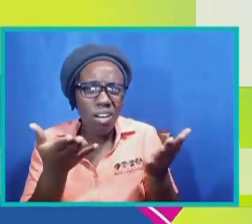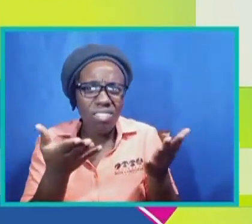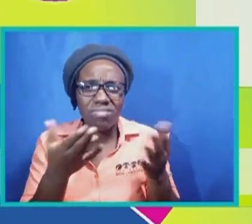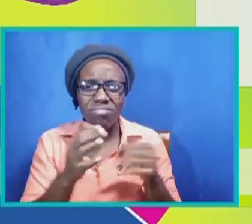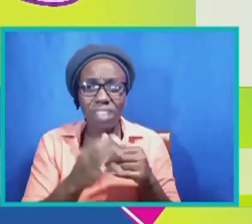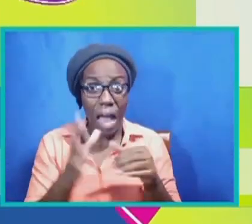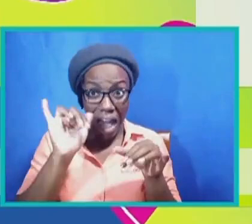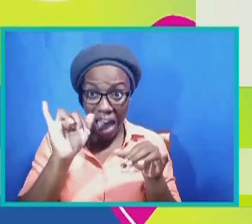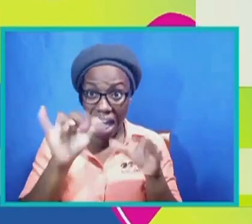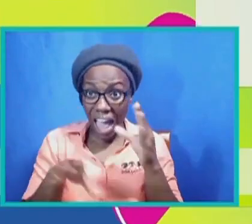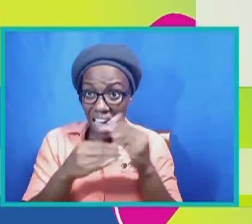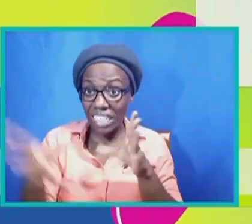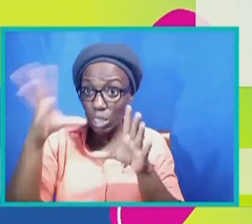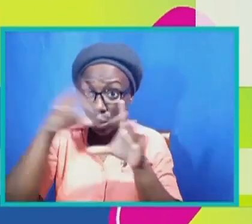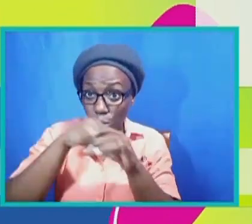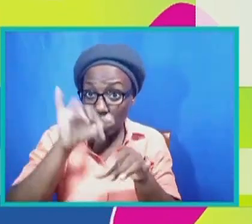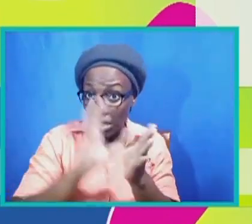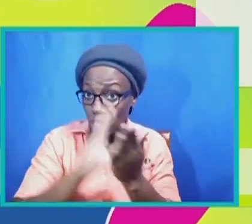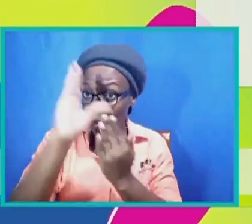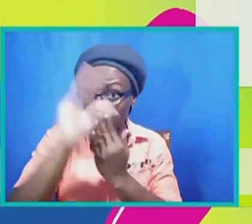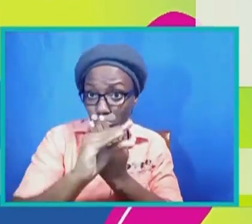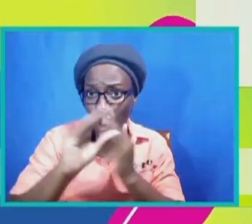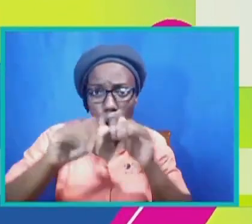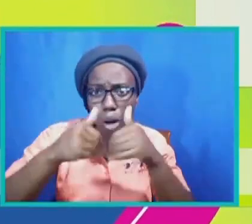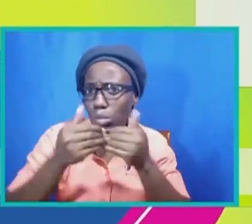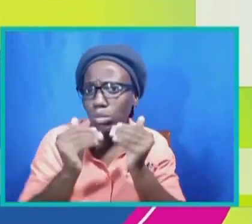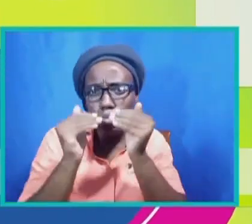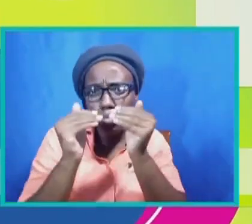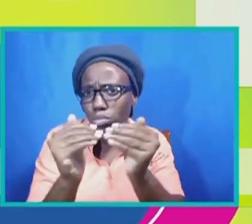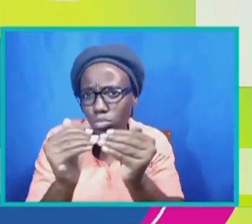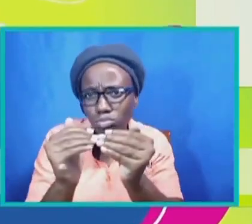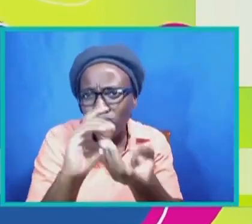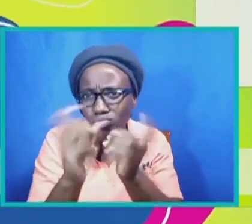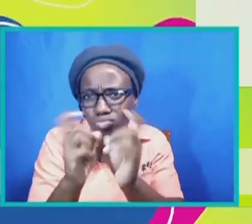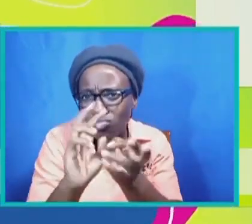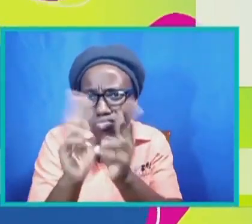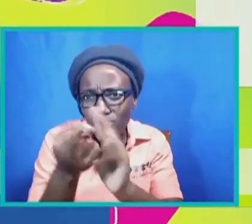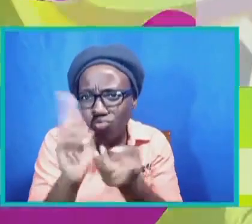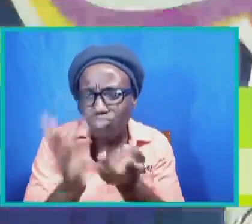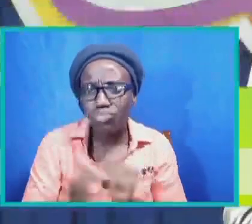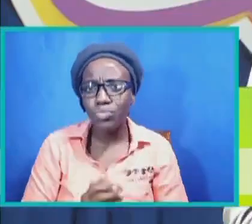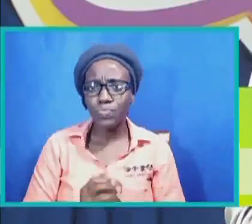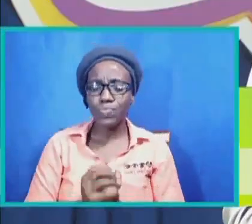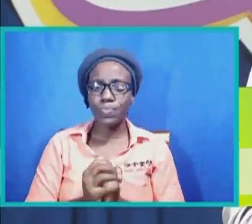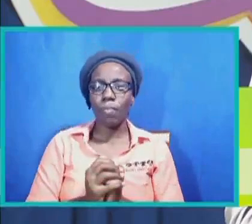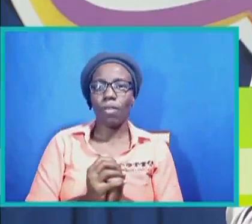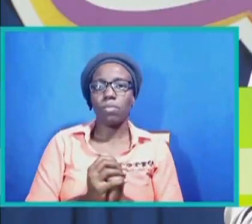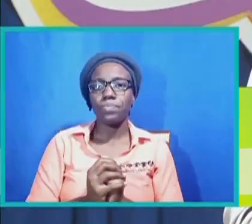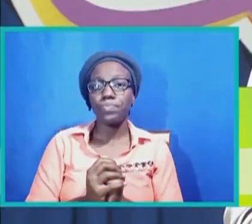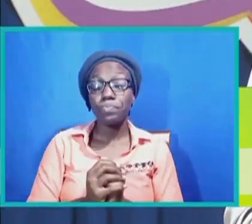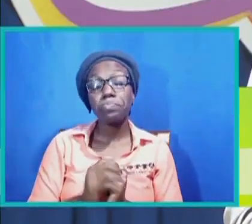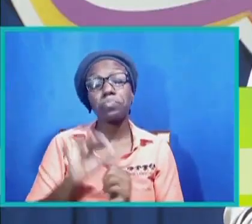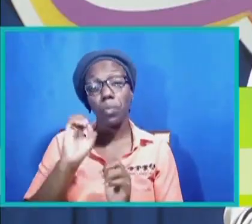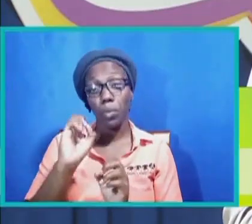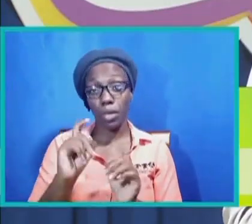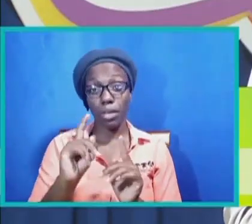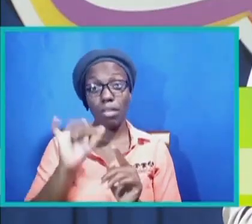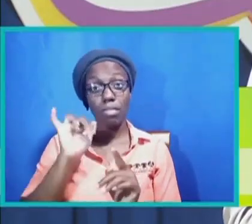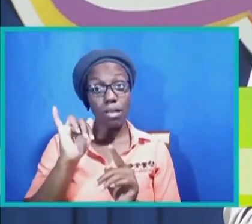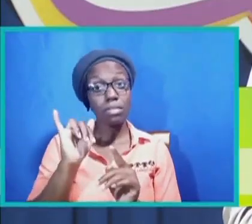you go forward in terms of crafting a curriculum like that? Oh, that's quite easy if you're a skillful